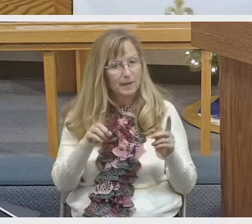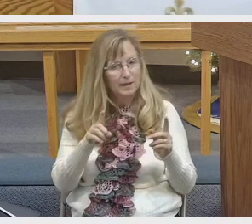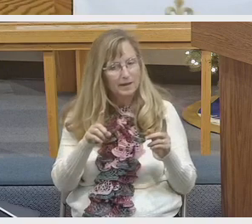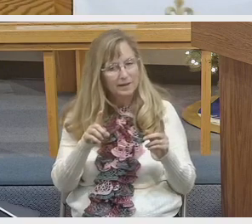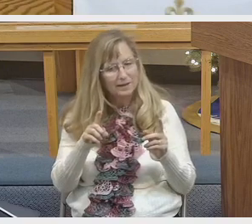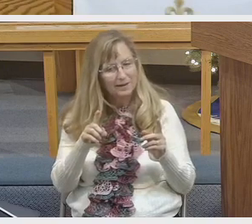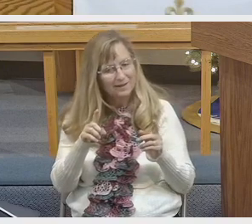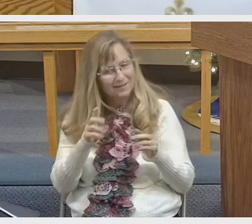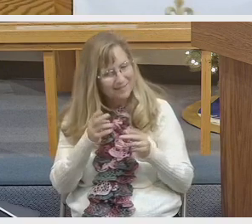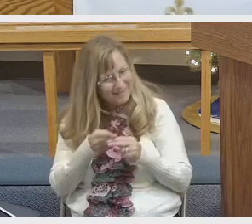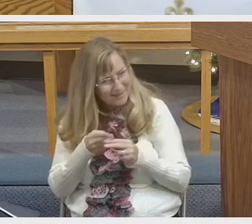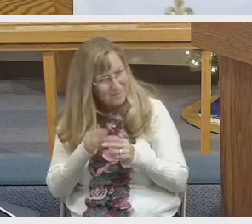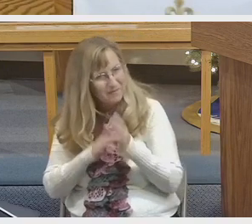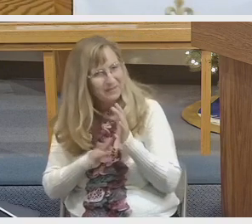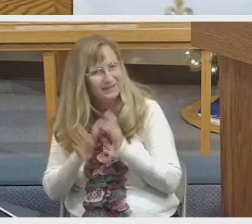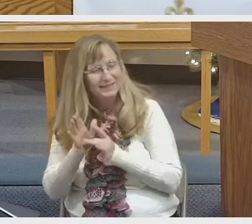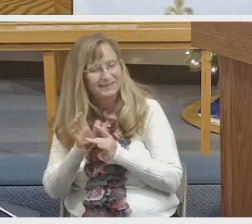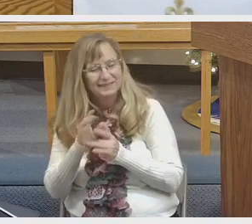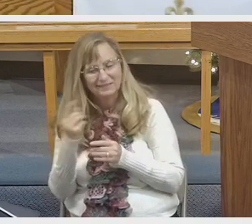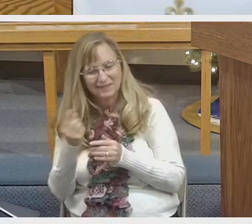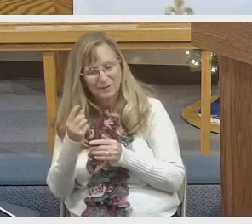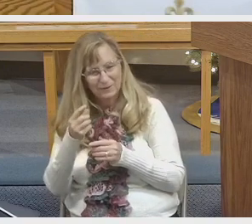it's his Greek name.